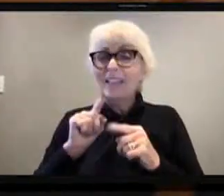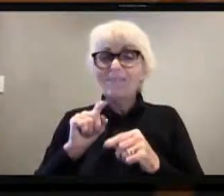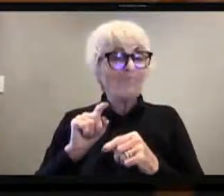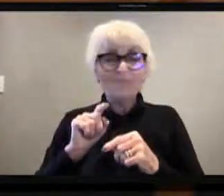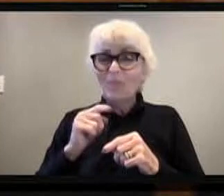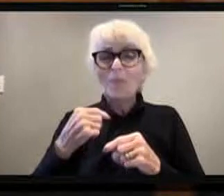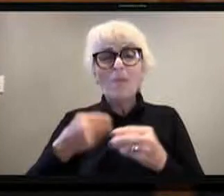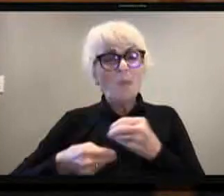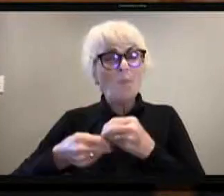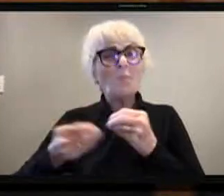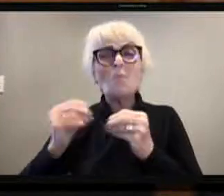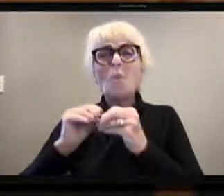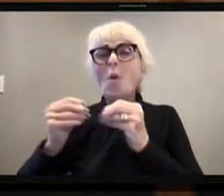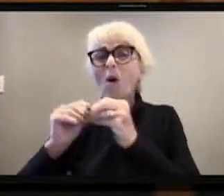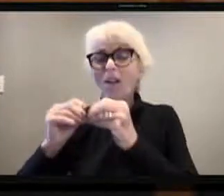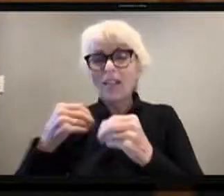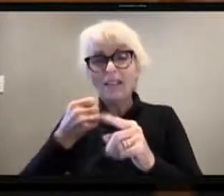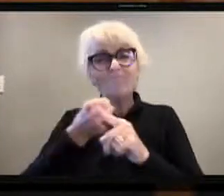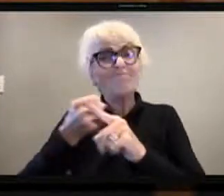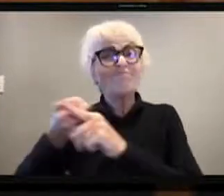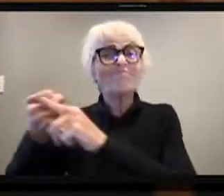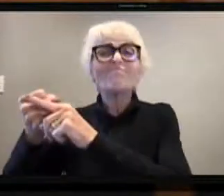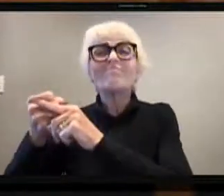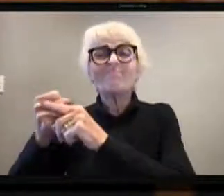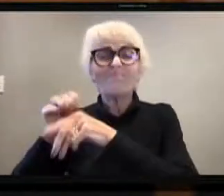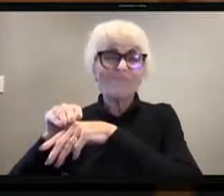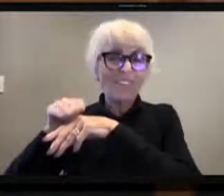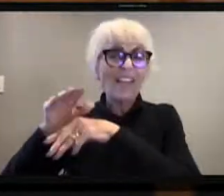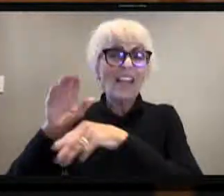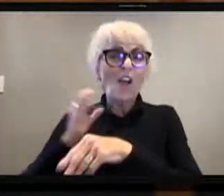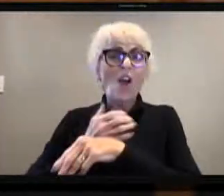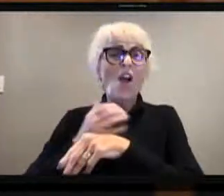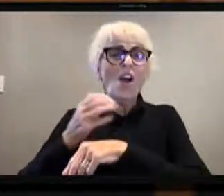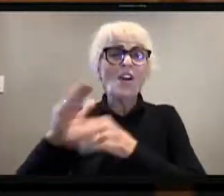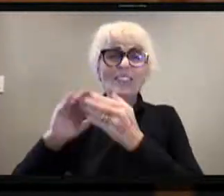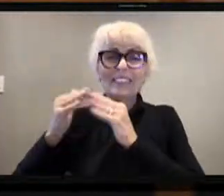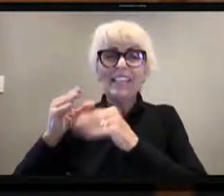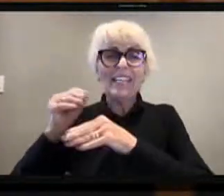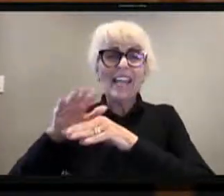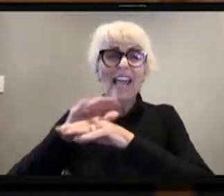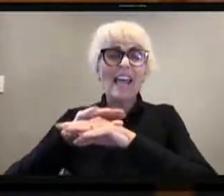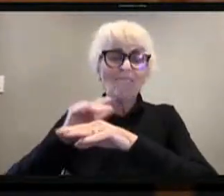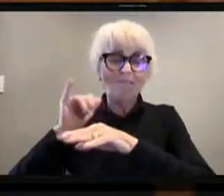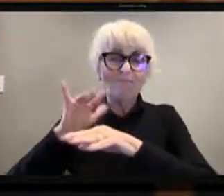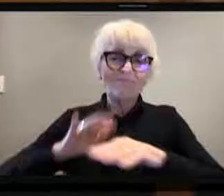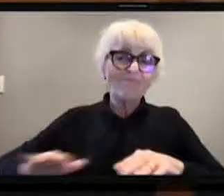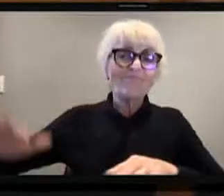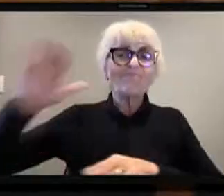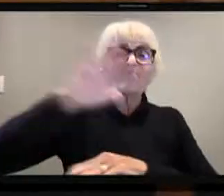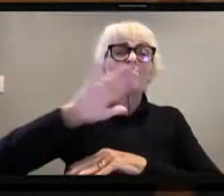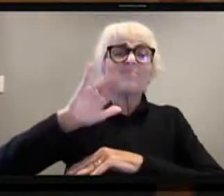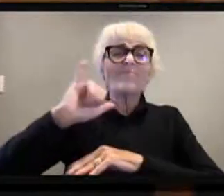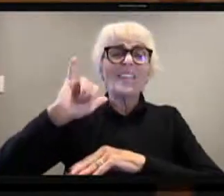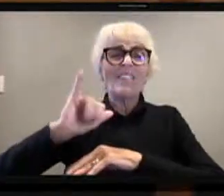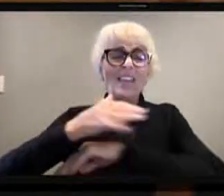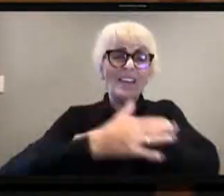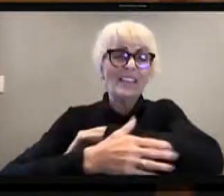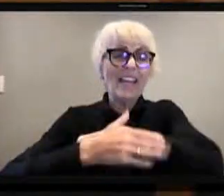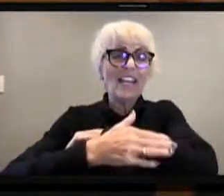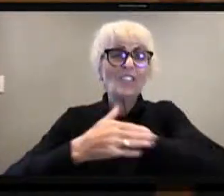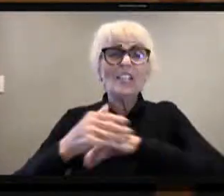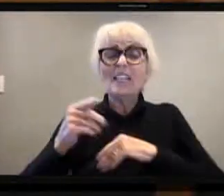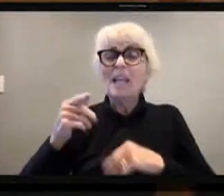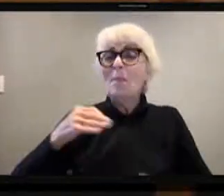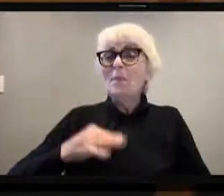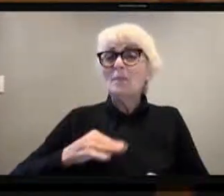our nation, and Pittsburgh Stained Glass Studios is an excellent example of that. Kurt has been a wonderful